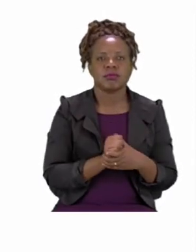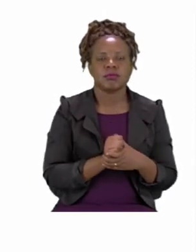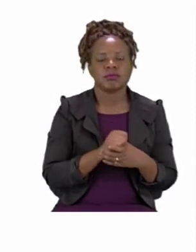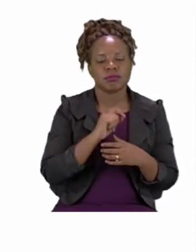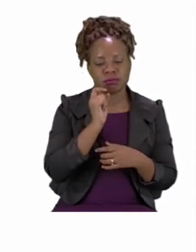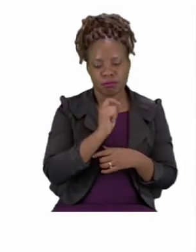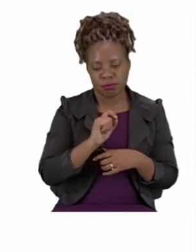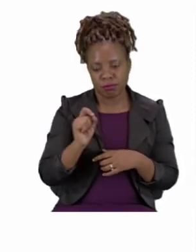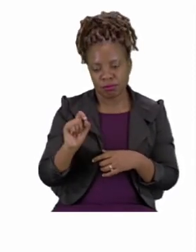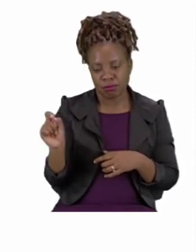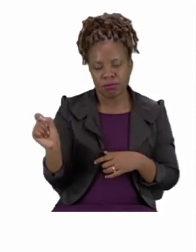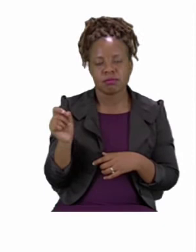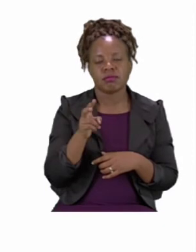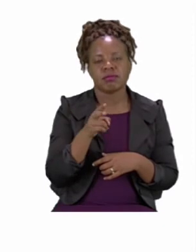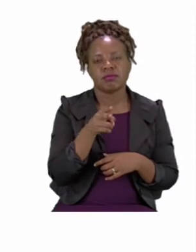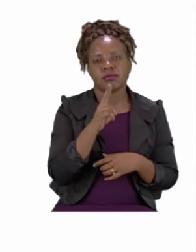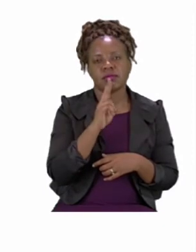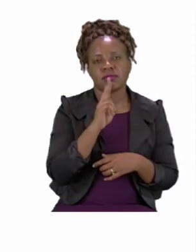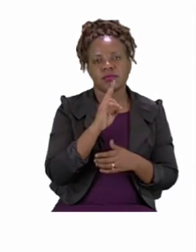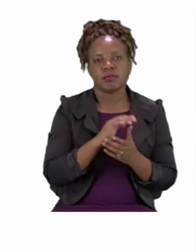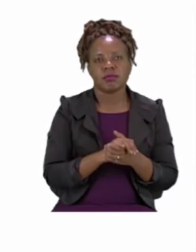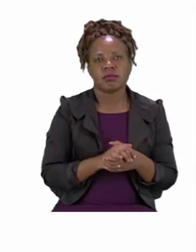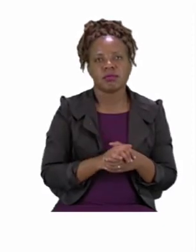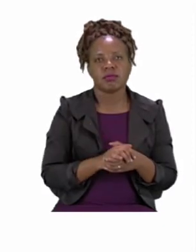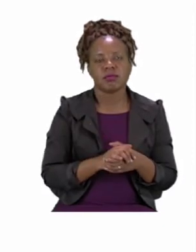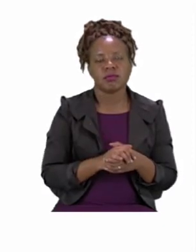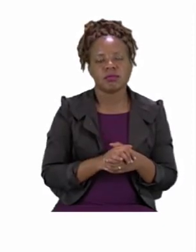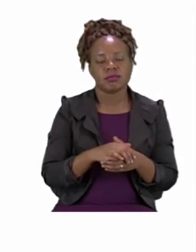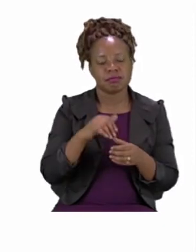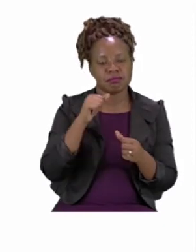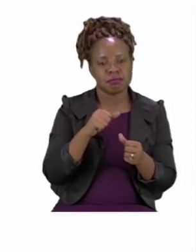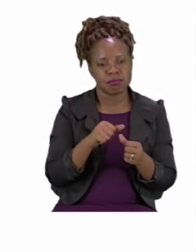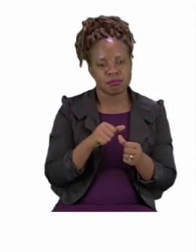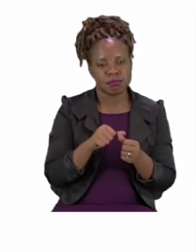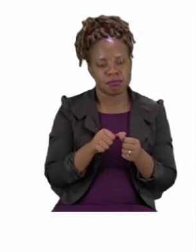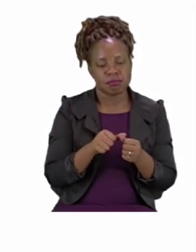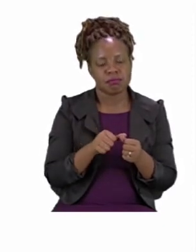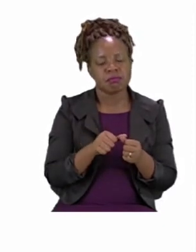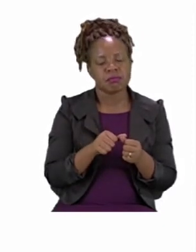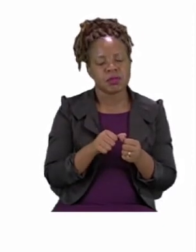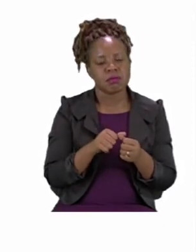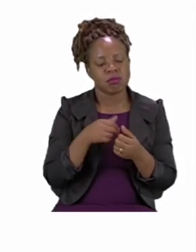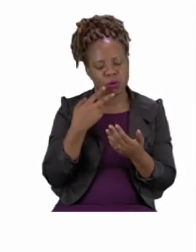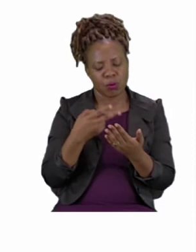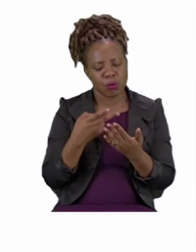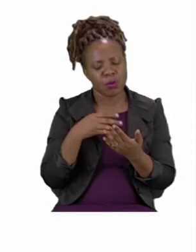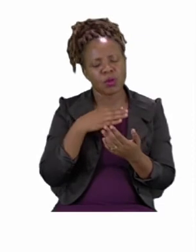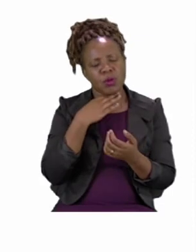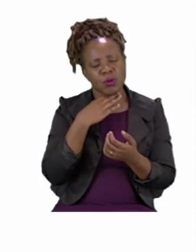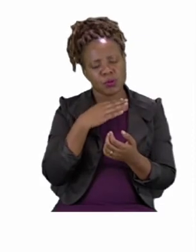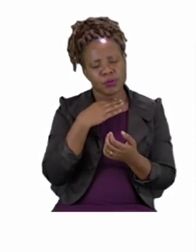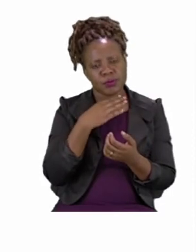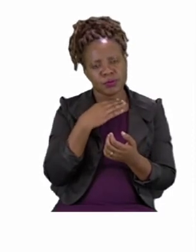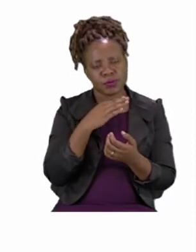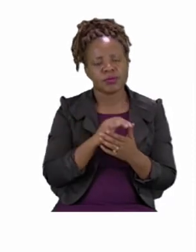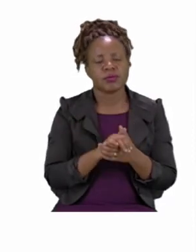correct answer. Remember to go back to the story to try and find your answers and